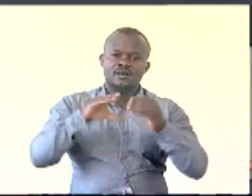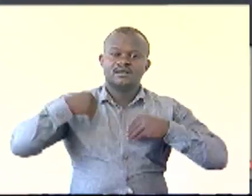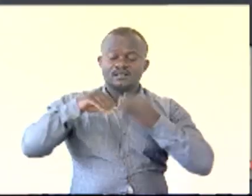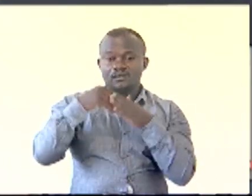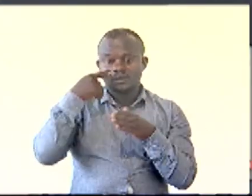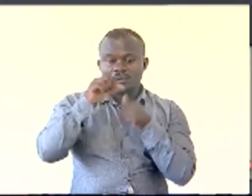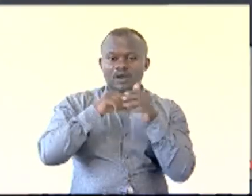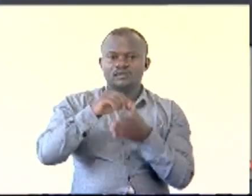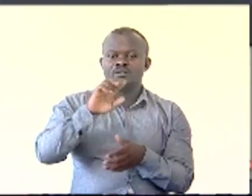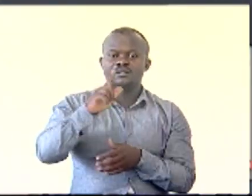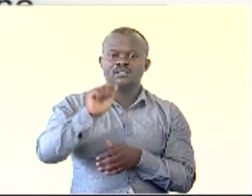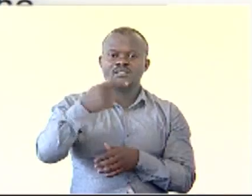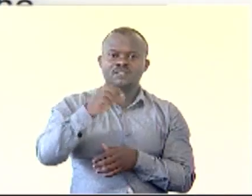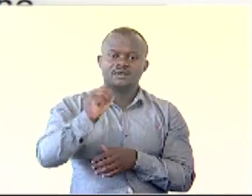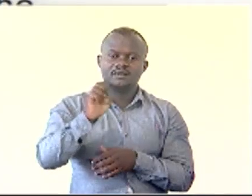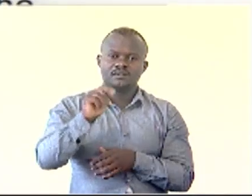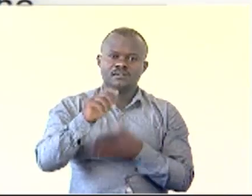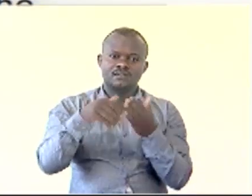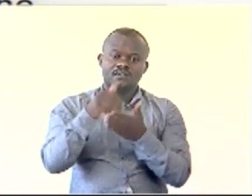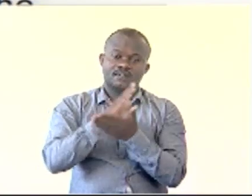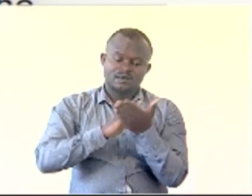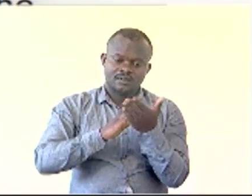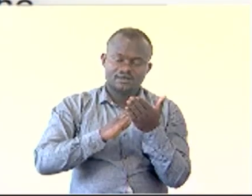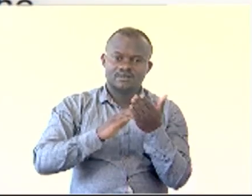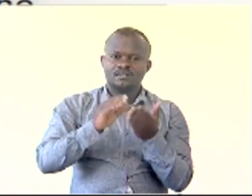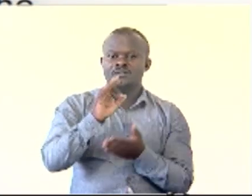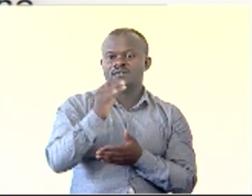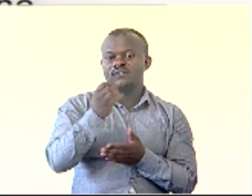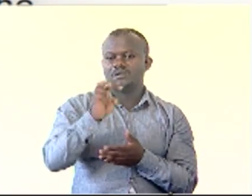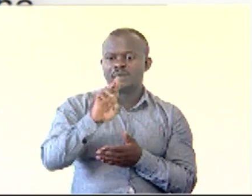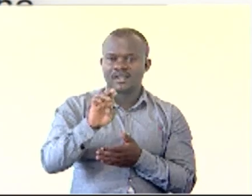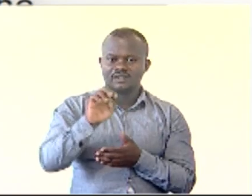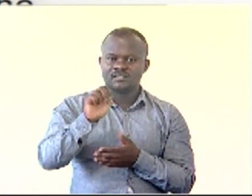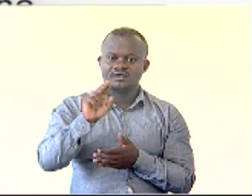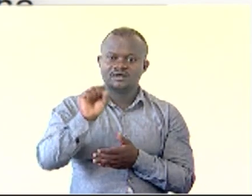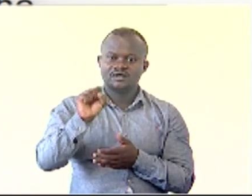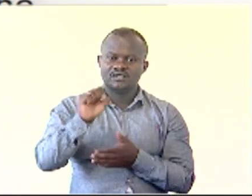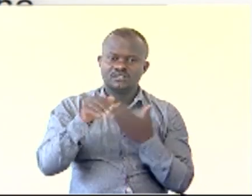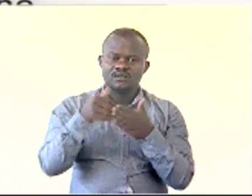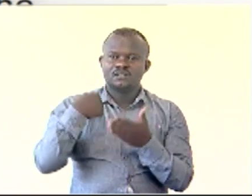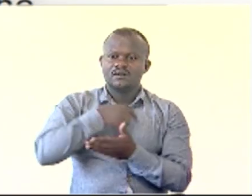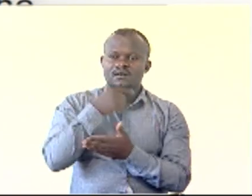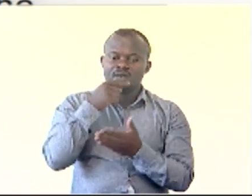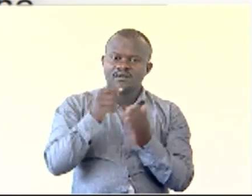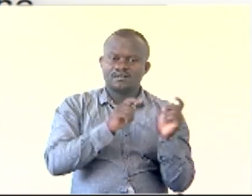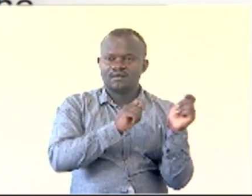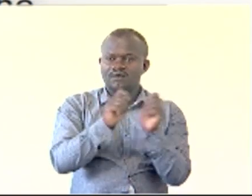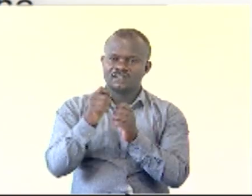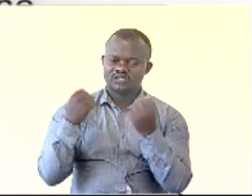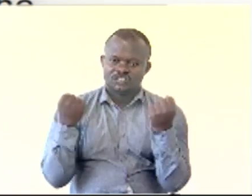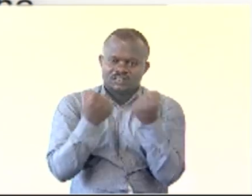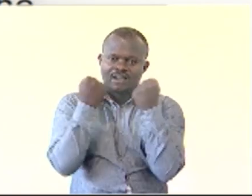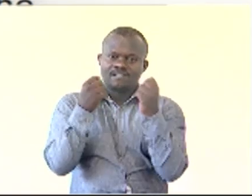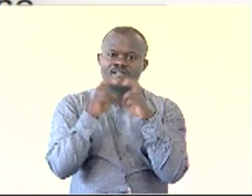ligament. This is a fibrous tissue, not a connective tissue. We said the bone is containing of tough connective